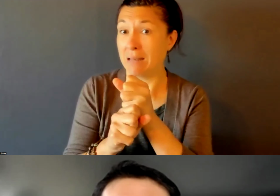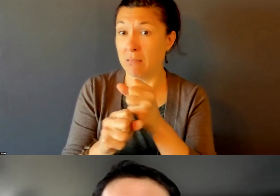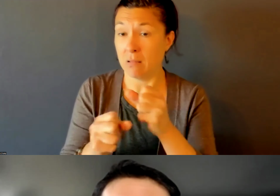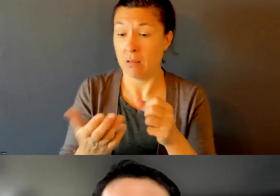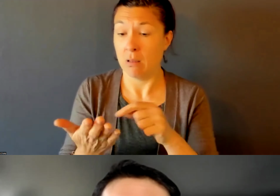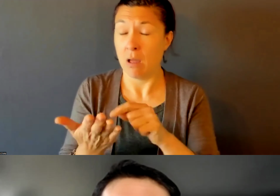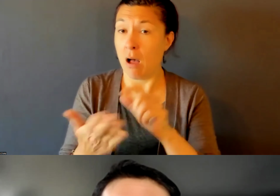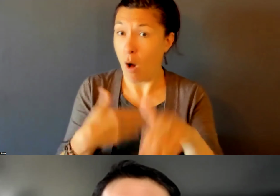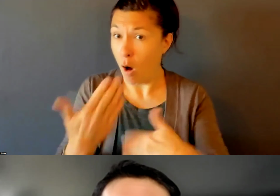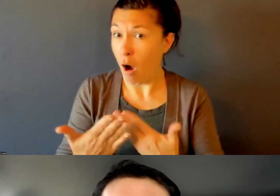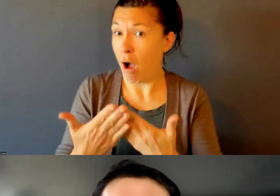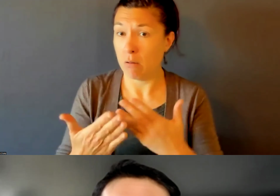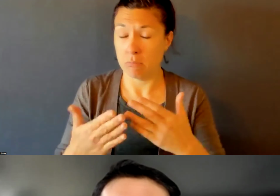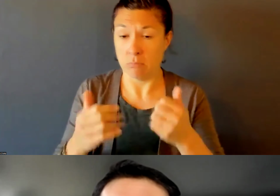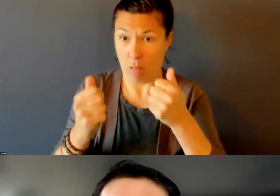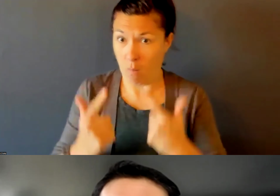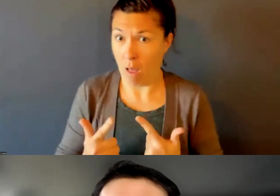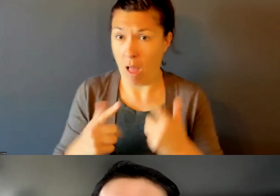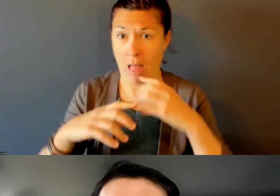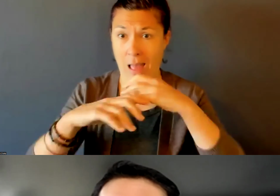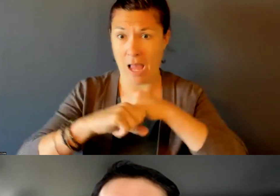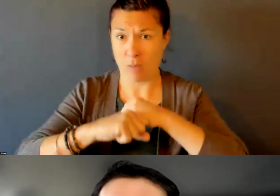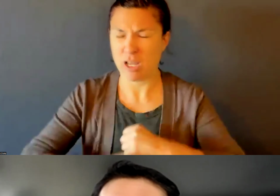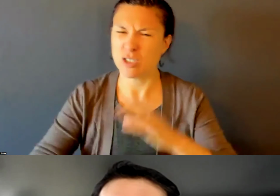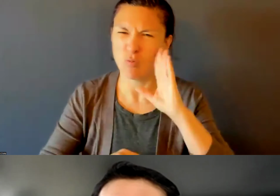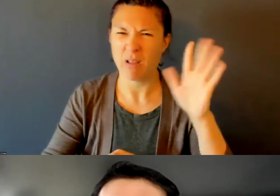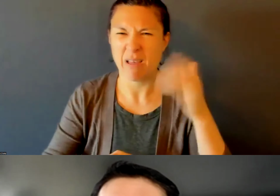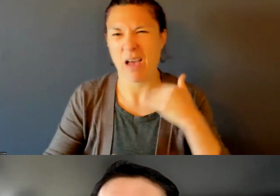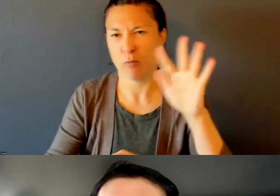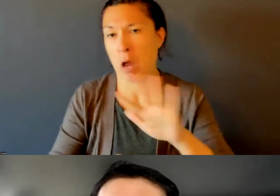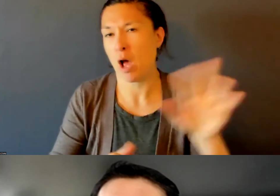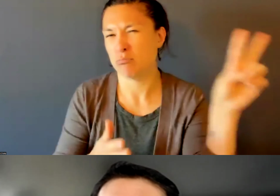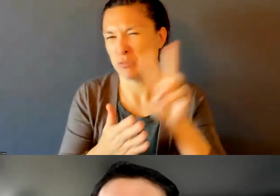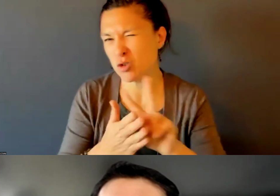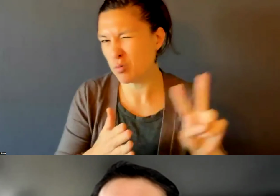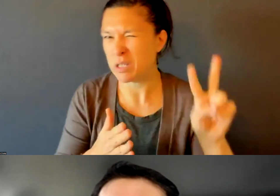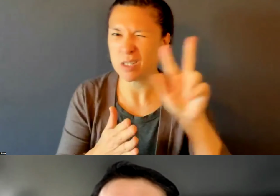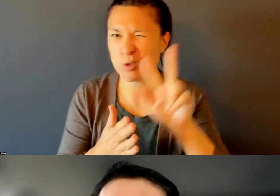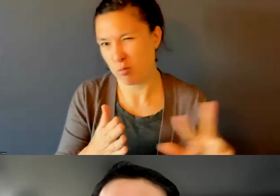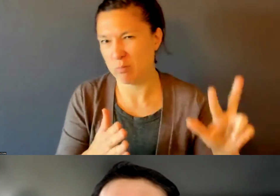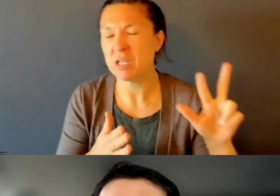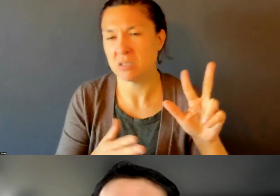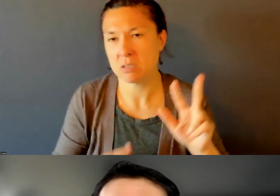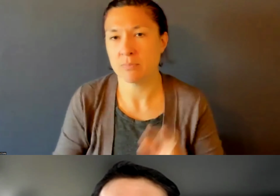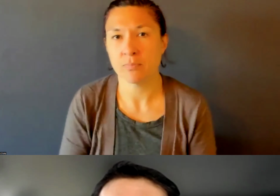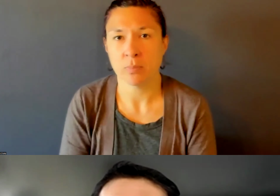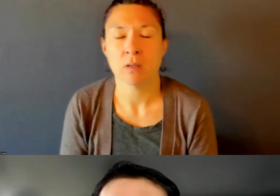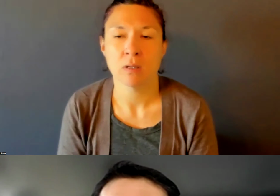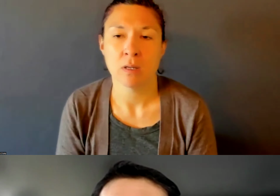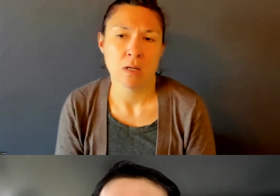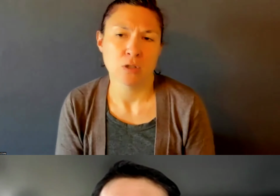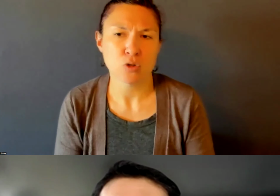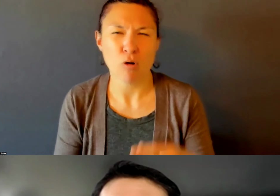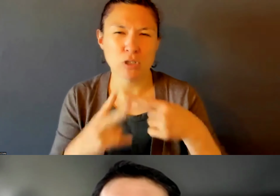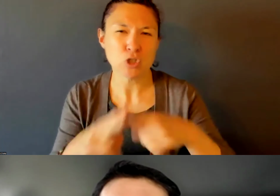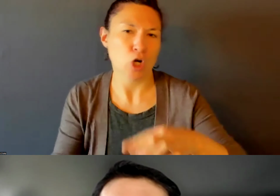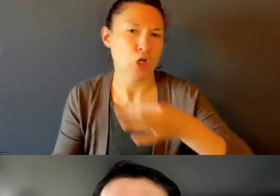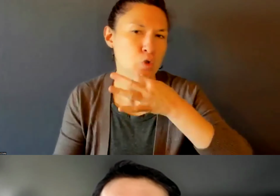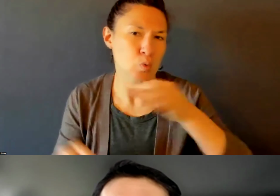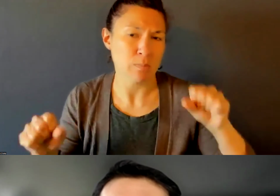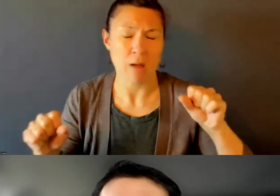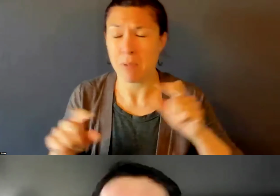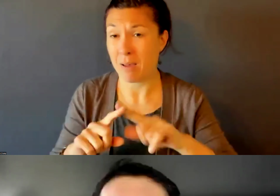can, and like I said, if you can jump on that early, that way, if you have some difficulties or challenges, you can reach out to